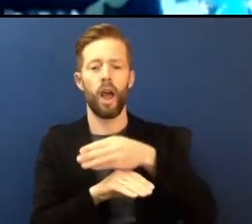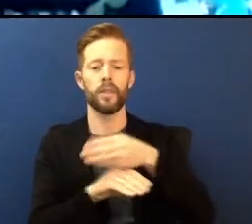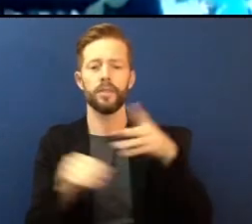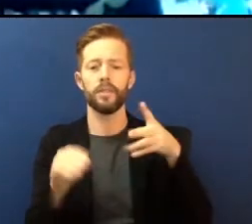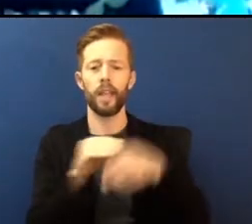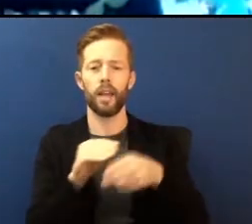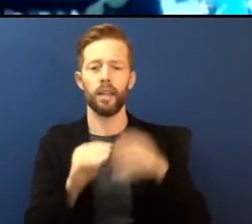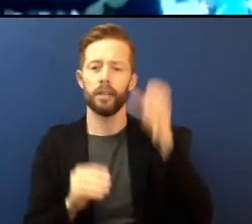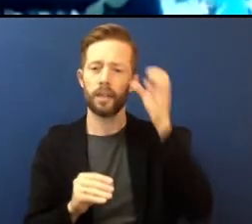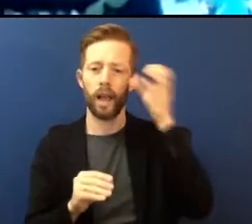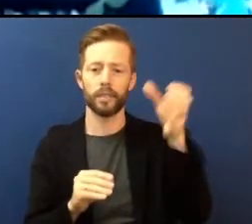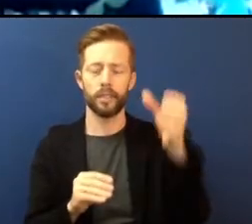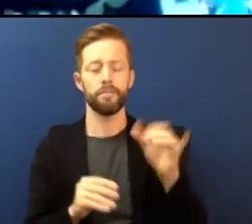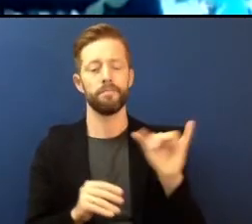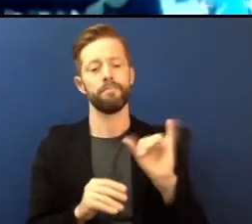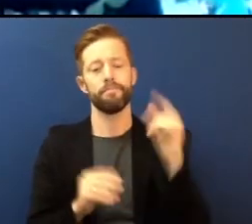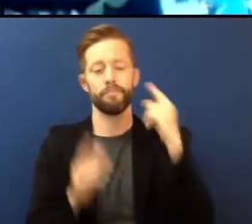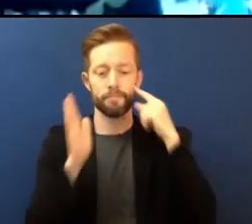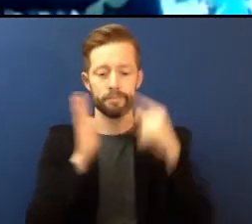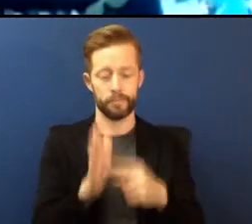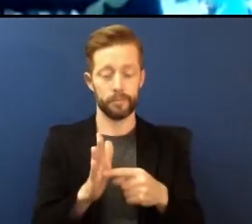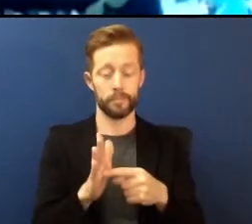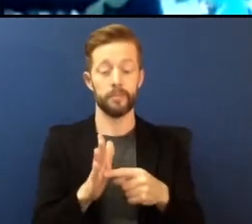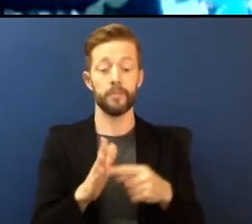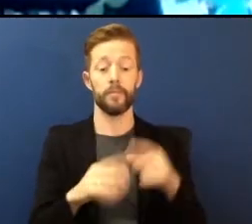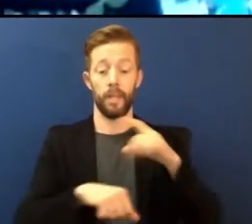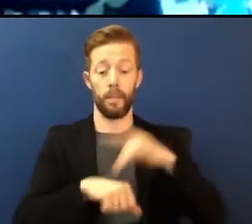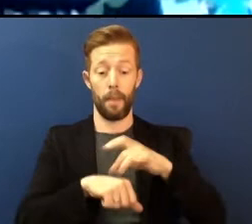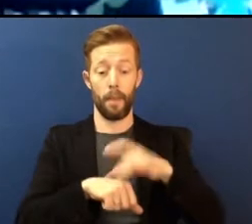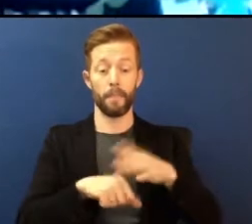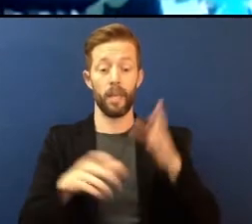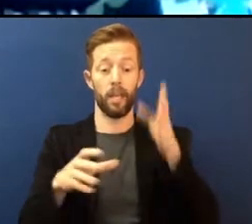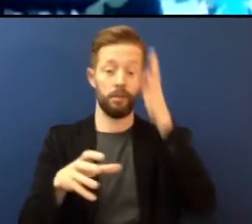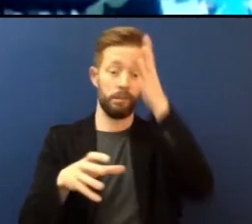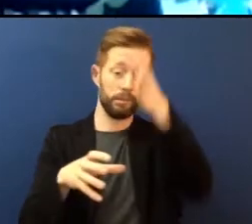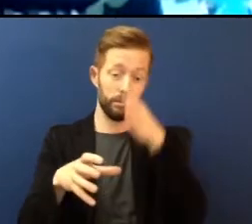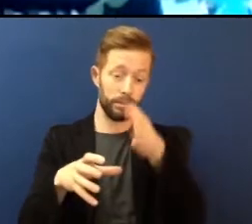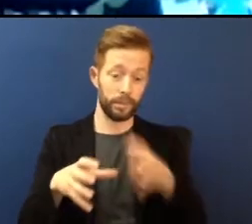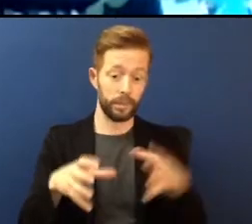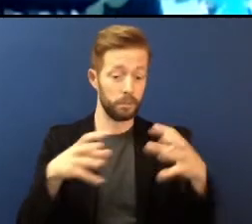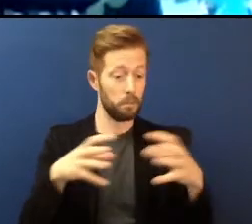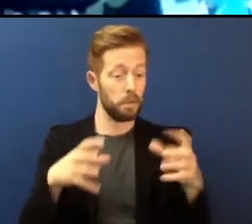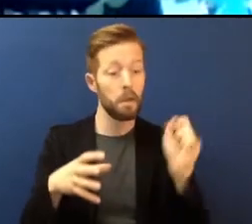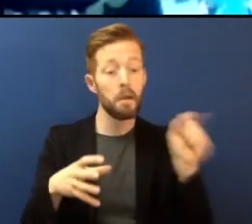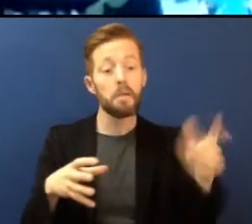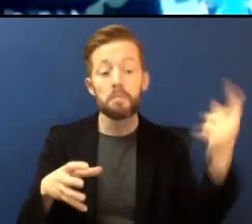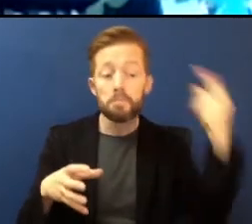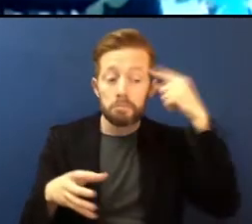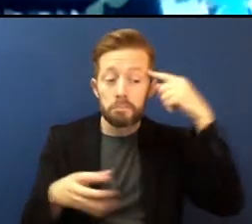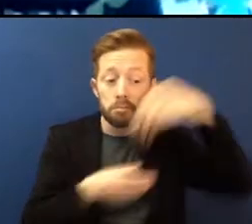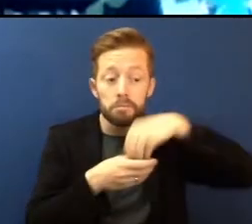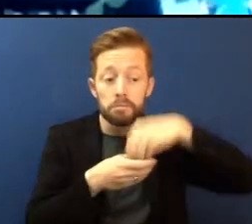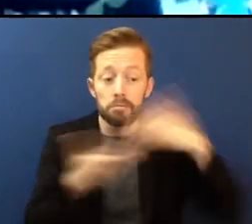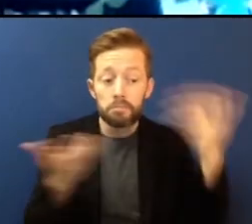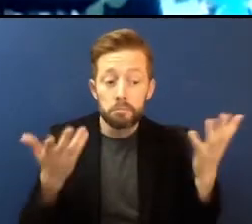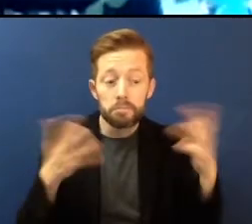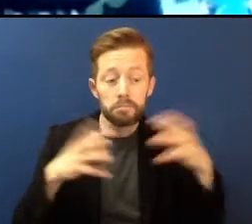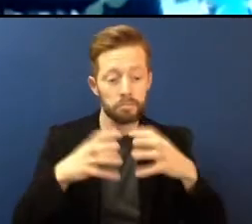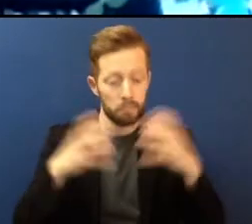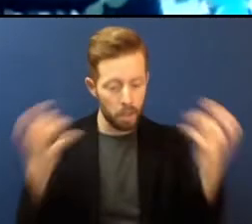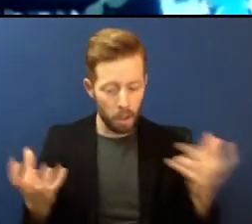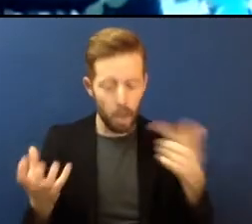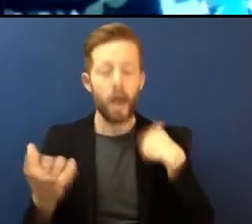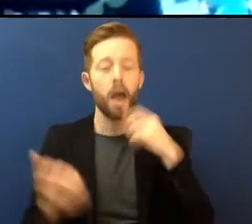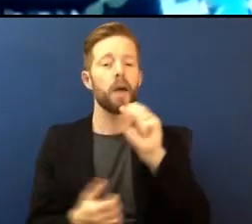So when you're opening up pumpkins, you could talk about its shape. You can open it up inside, like, what do you think is inside